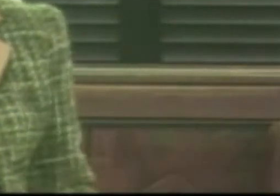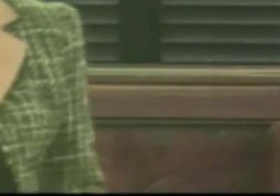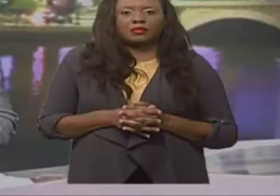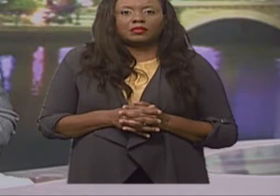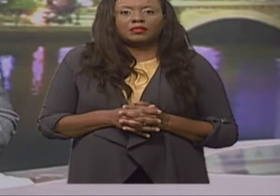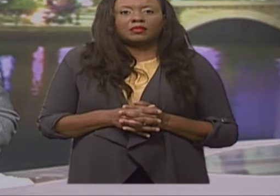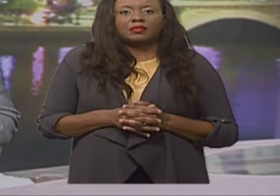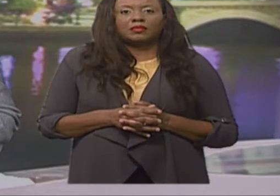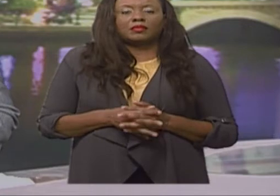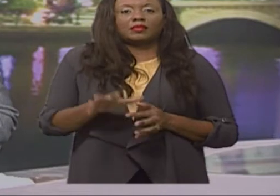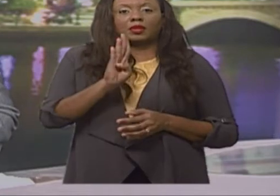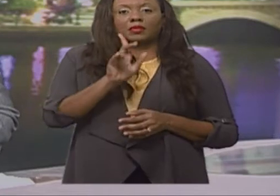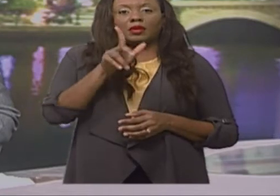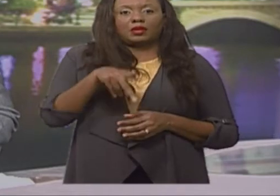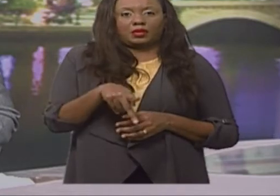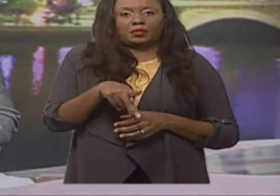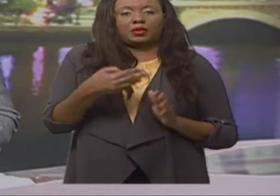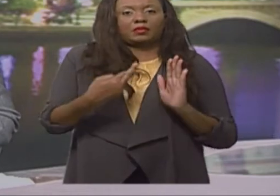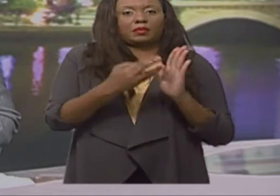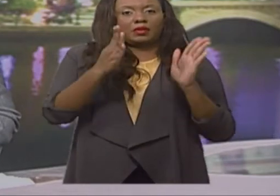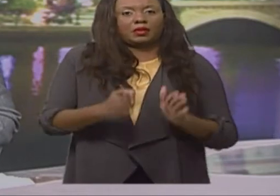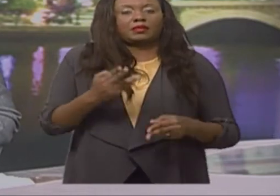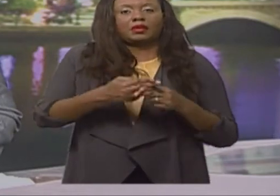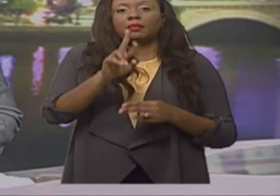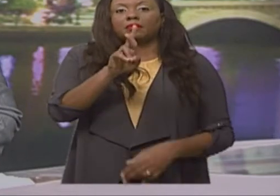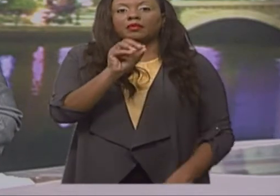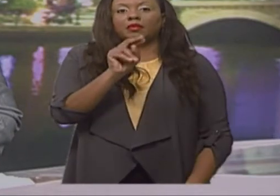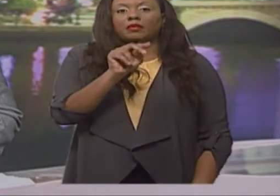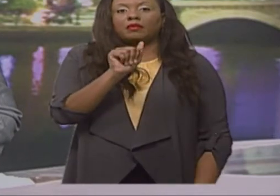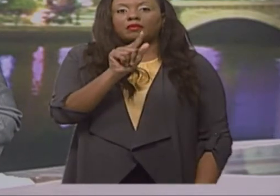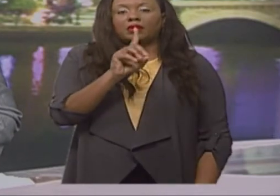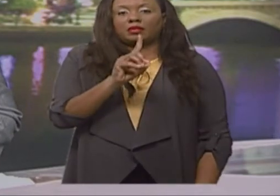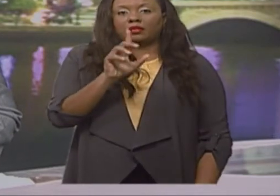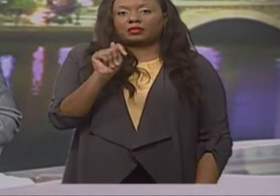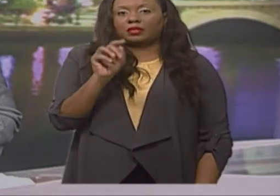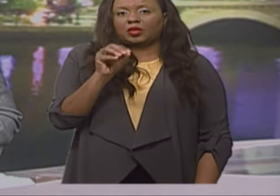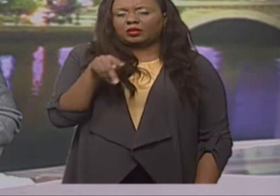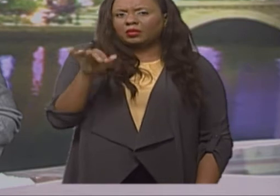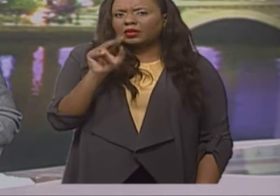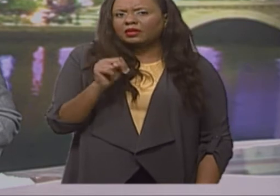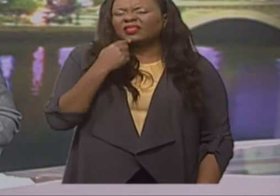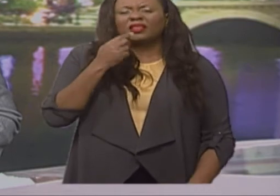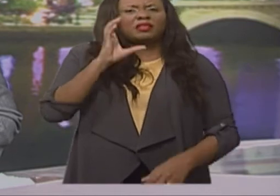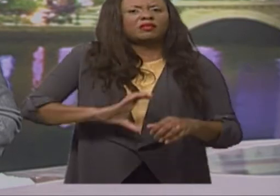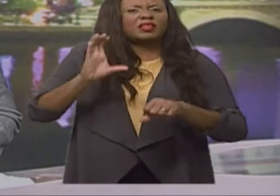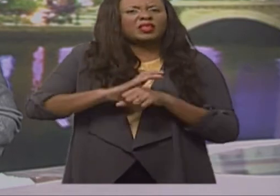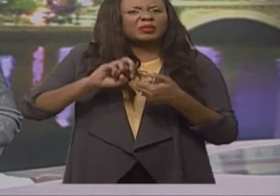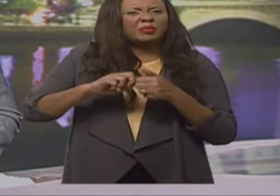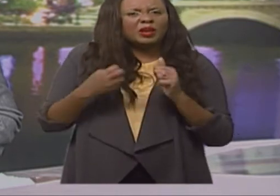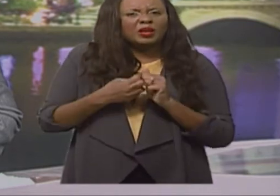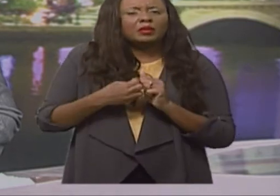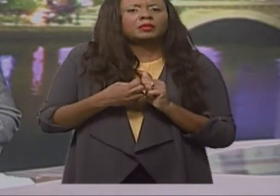fruition. Opposition St. Michael North MP Ronald Toppin believes the South Coast sewage crisis represents enough reason for